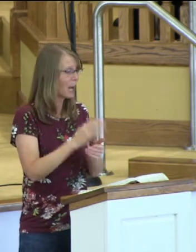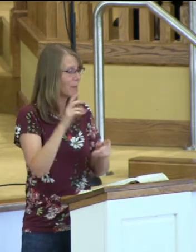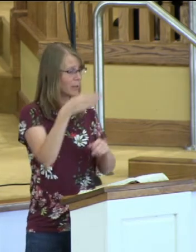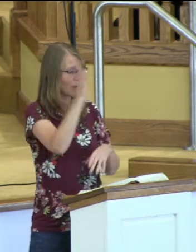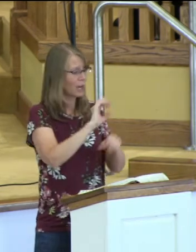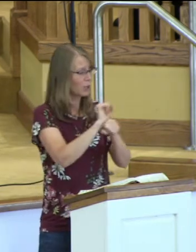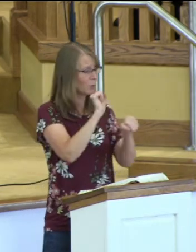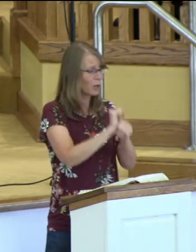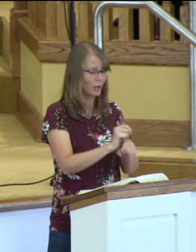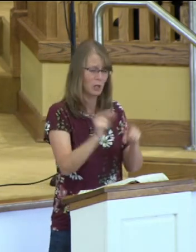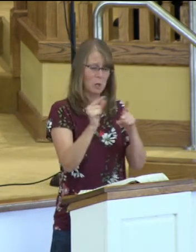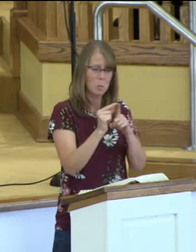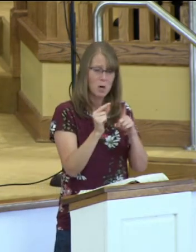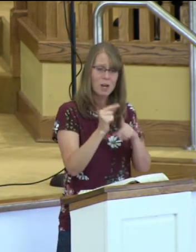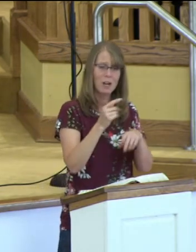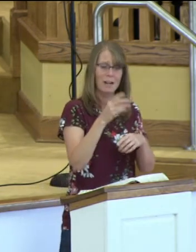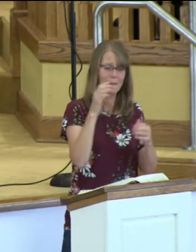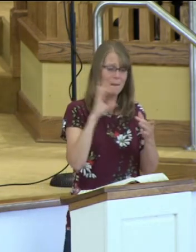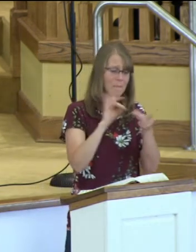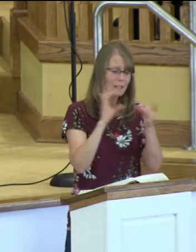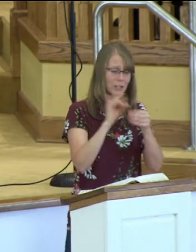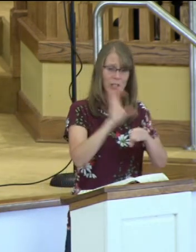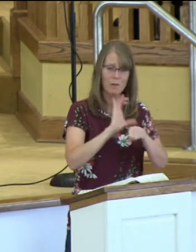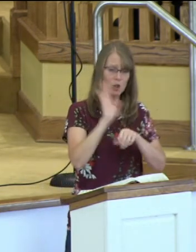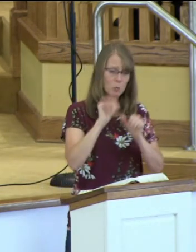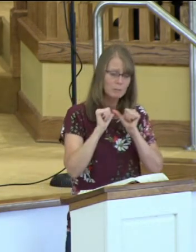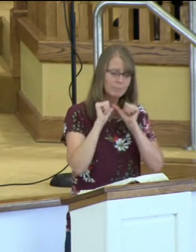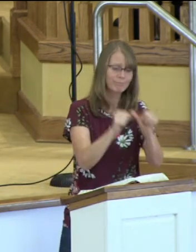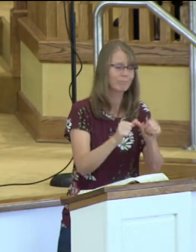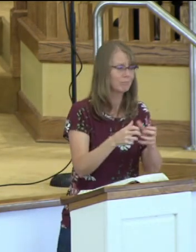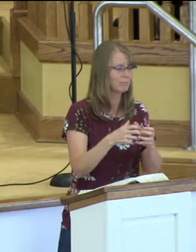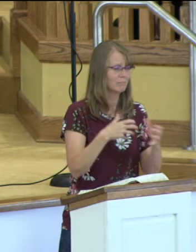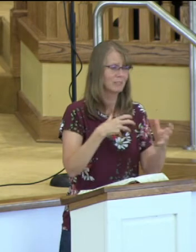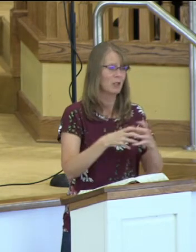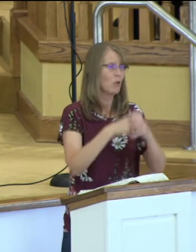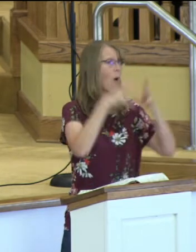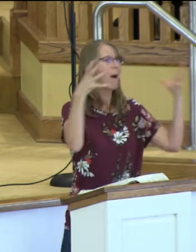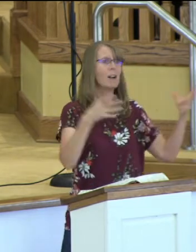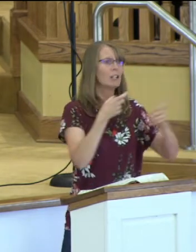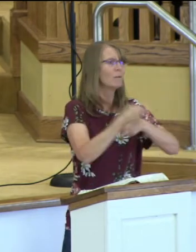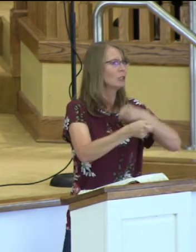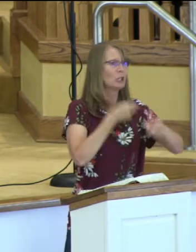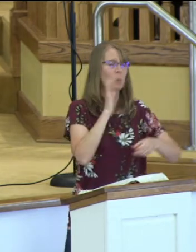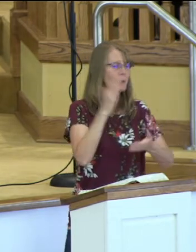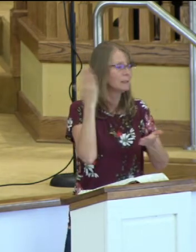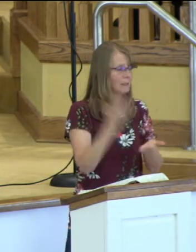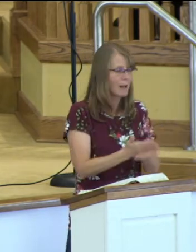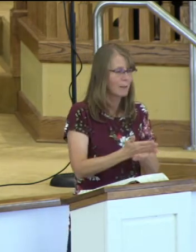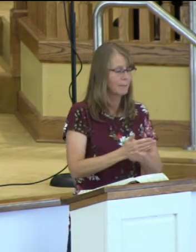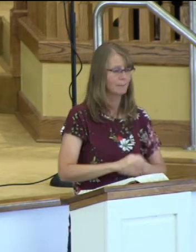the message and the church will continue on. No amount of persecution will break it.